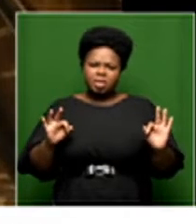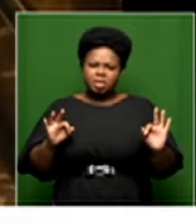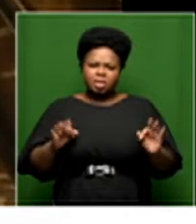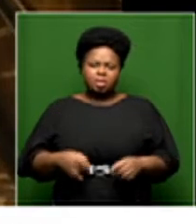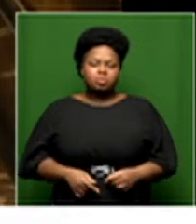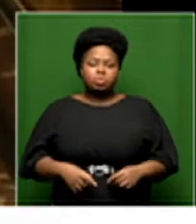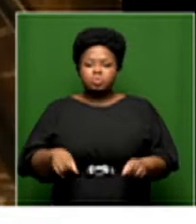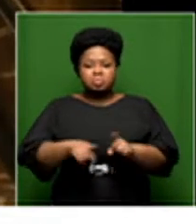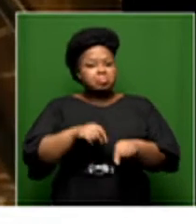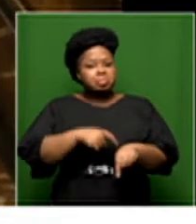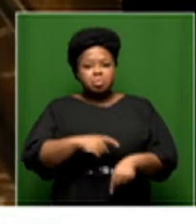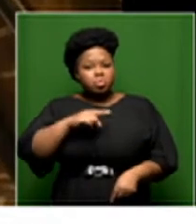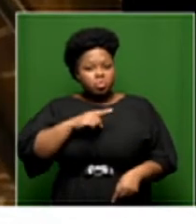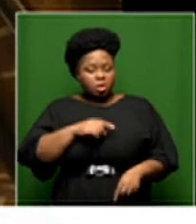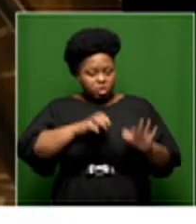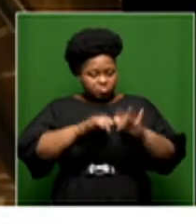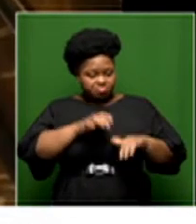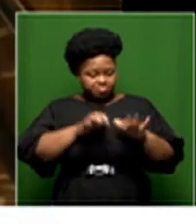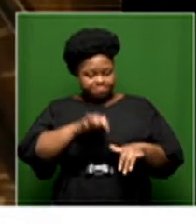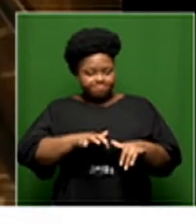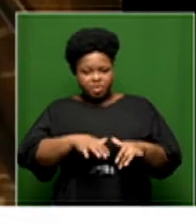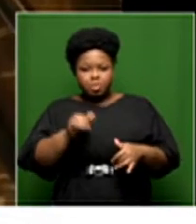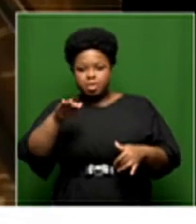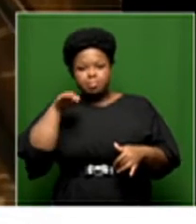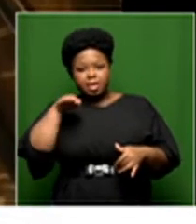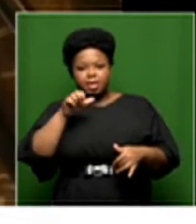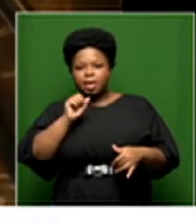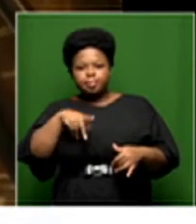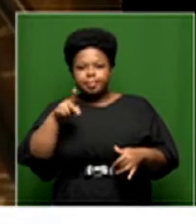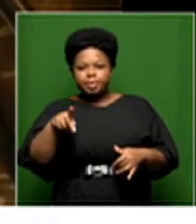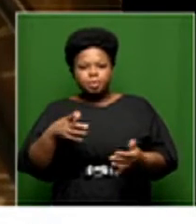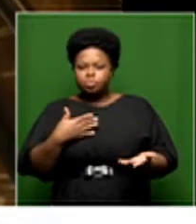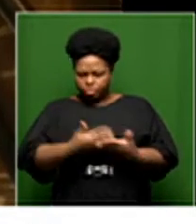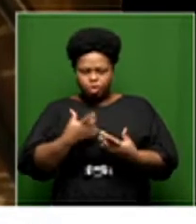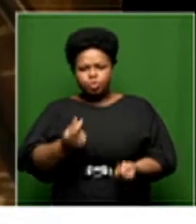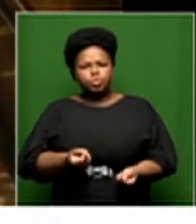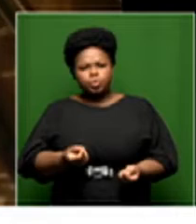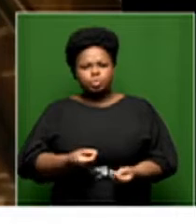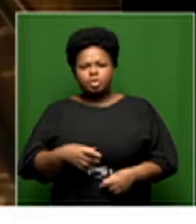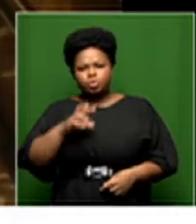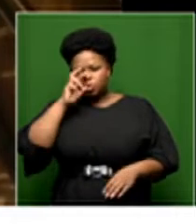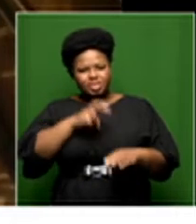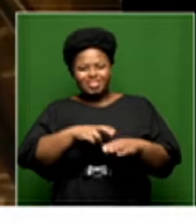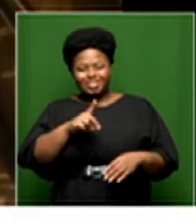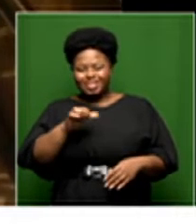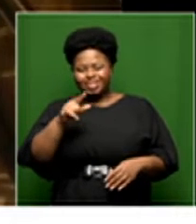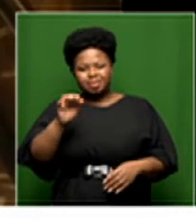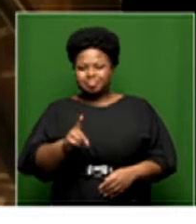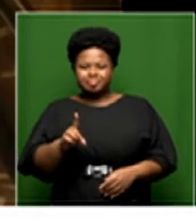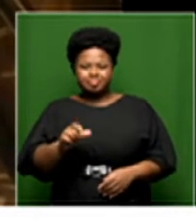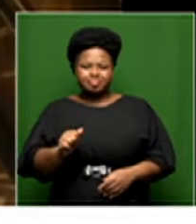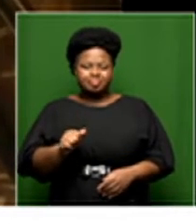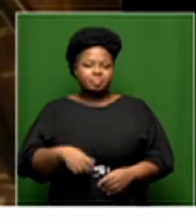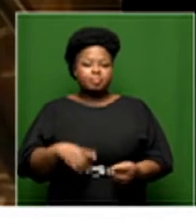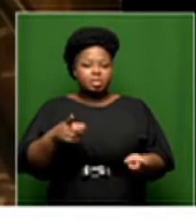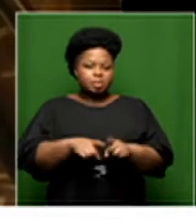same way that when you log on to certain banking apps, you can do that through dataless services. There